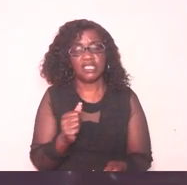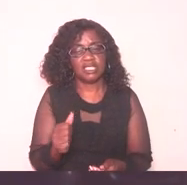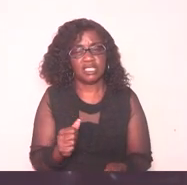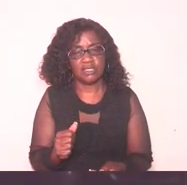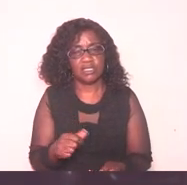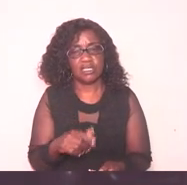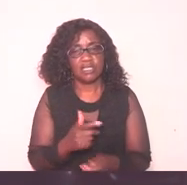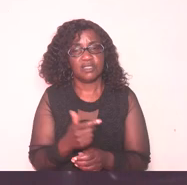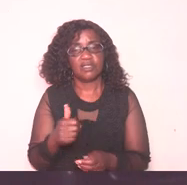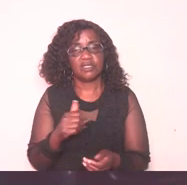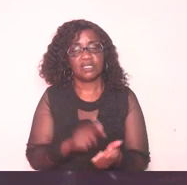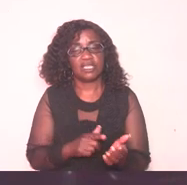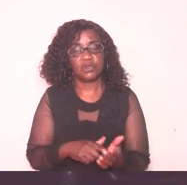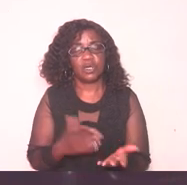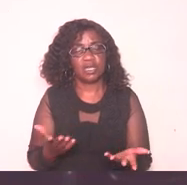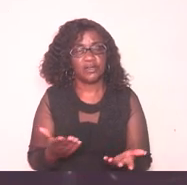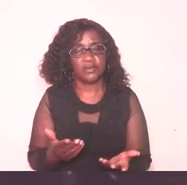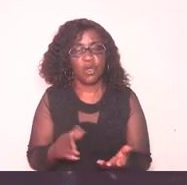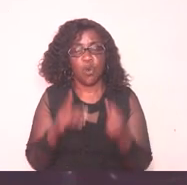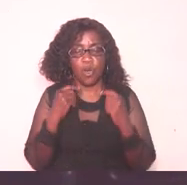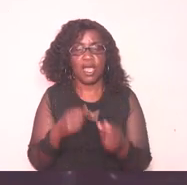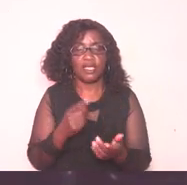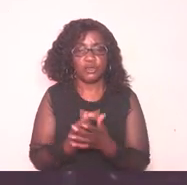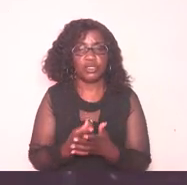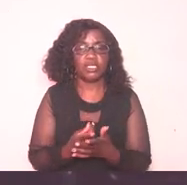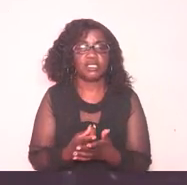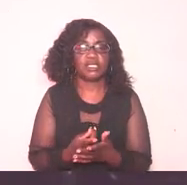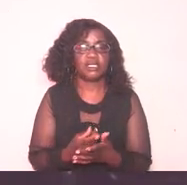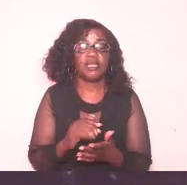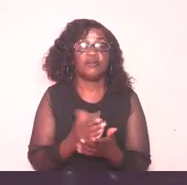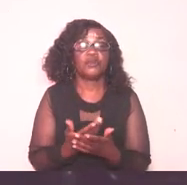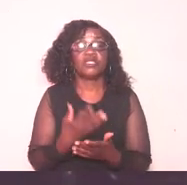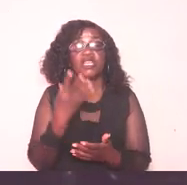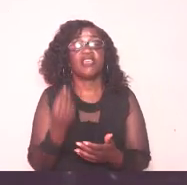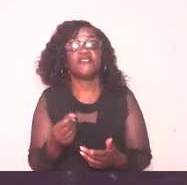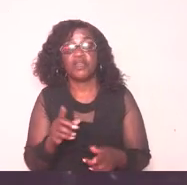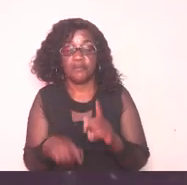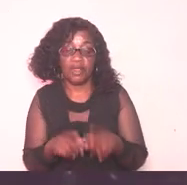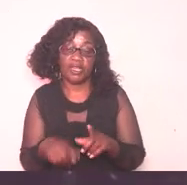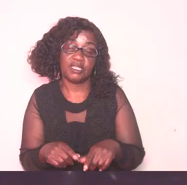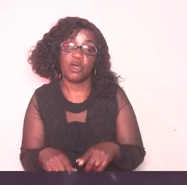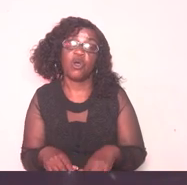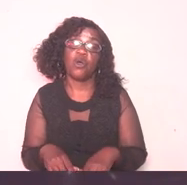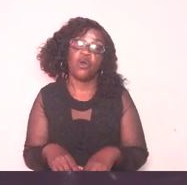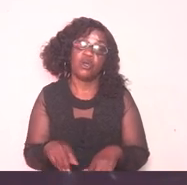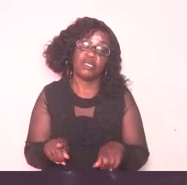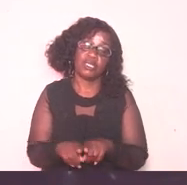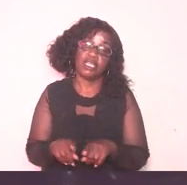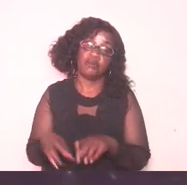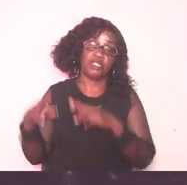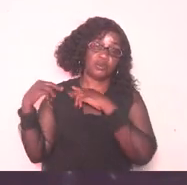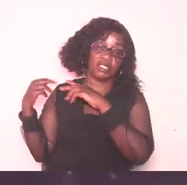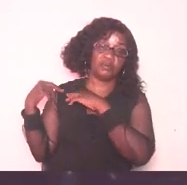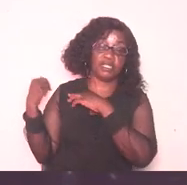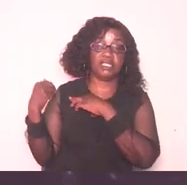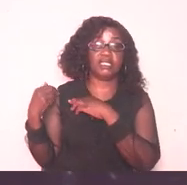legislature and the court. And why do they do this in respect of children? Because they have a parental role to play with respect of the